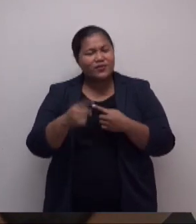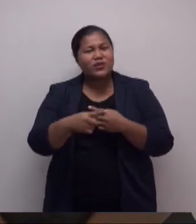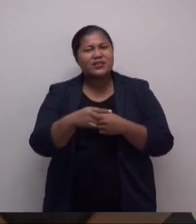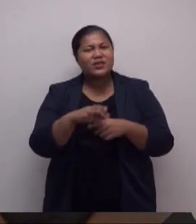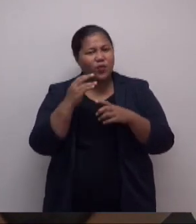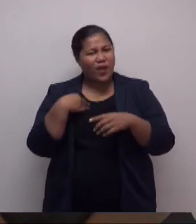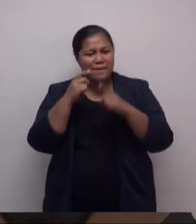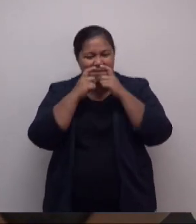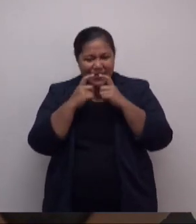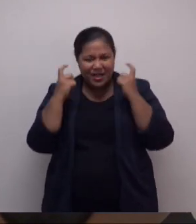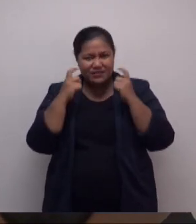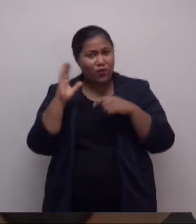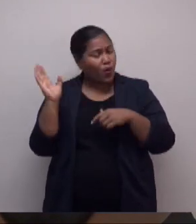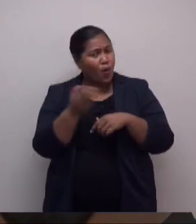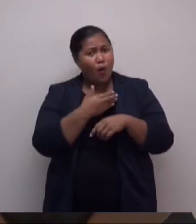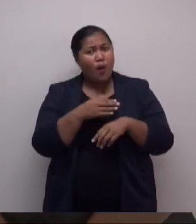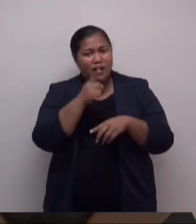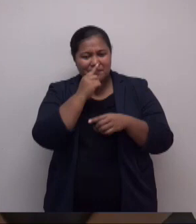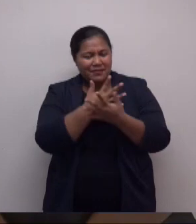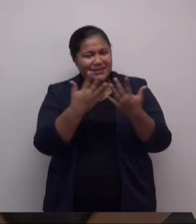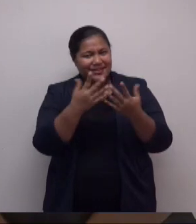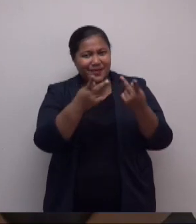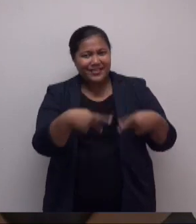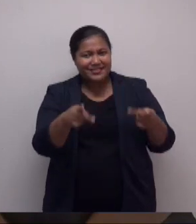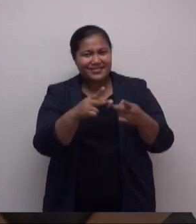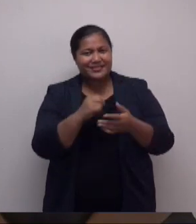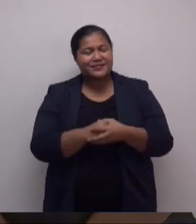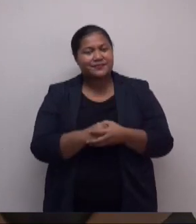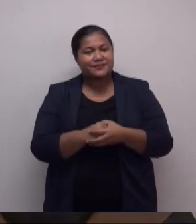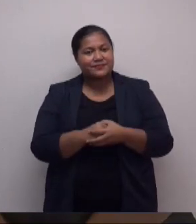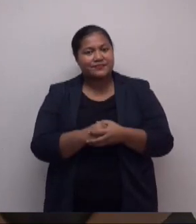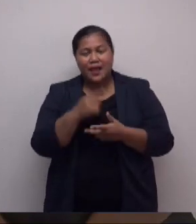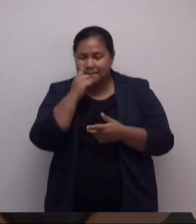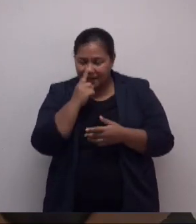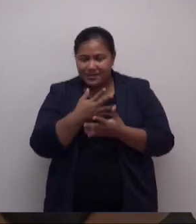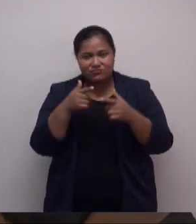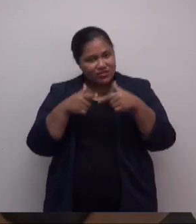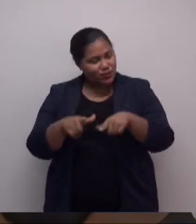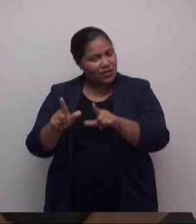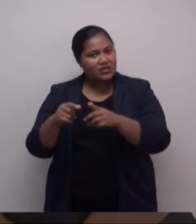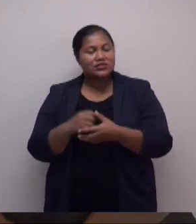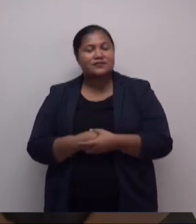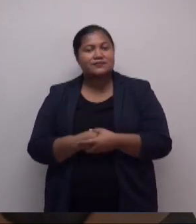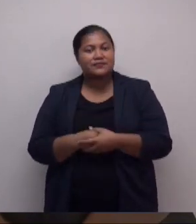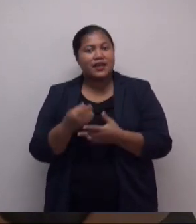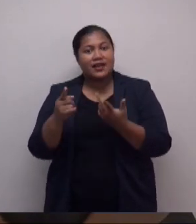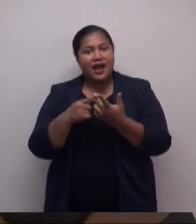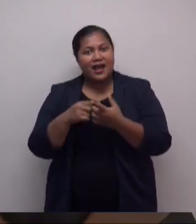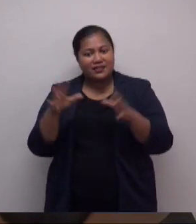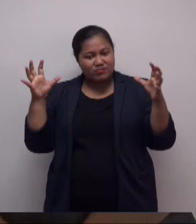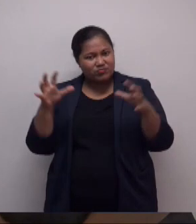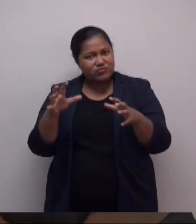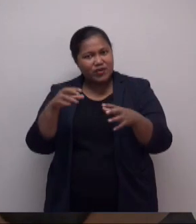mandate for all indoor public venues, on public transportation, and in crowded